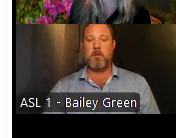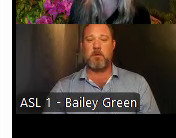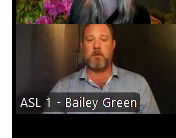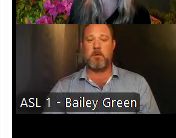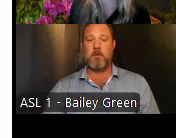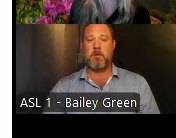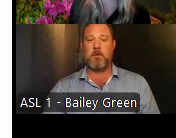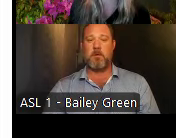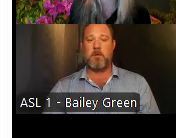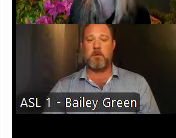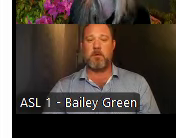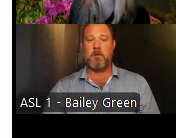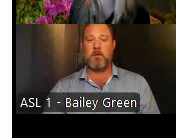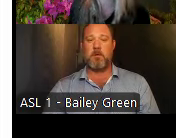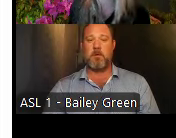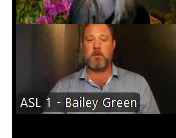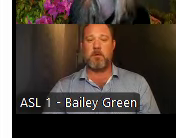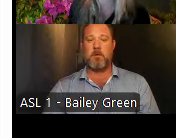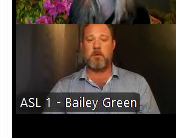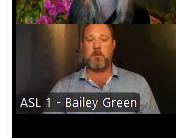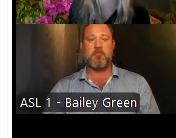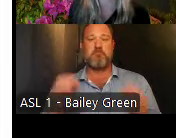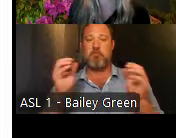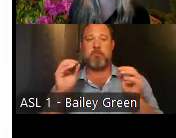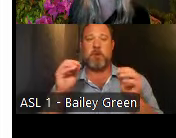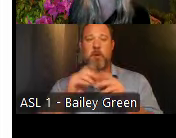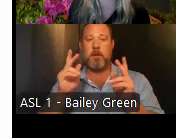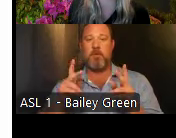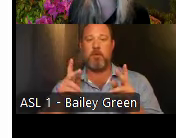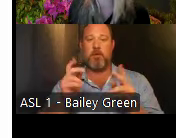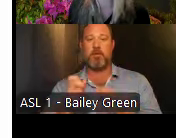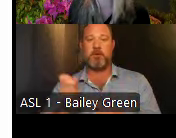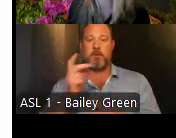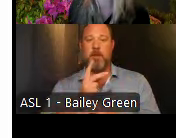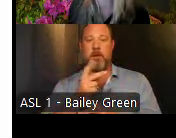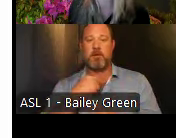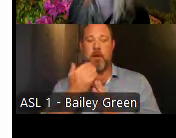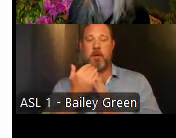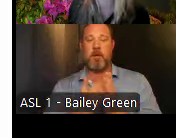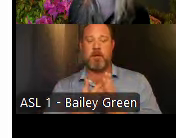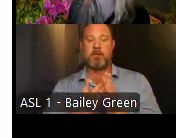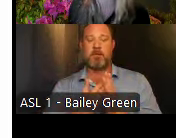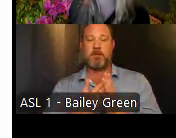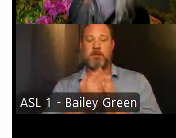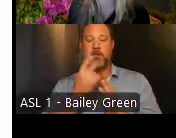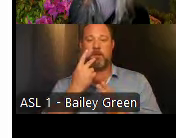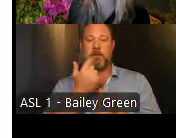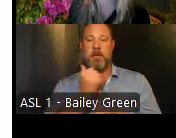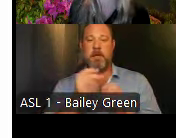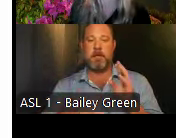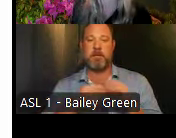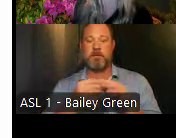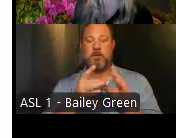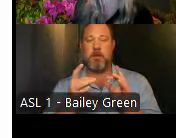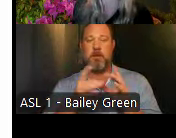Not hearing that there's any in-person comments, let me go back to our virtual participant list and see if there are additional